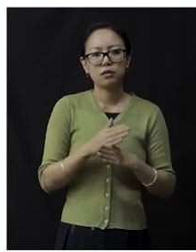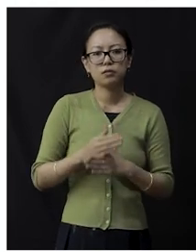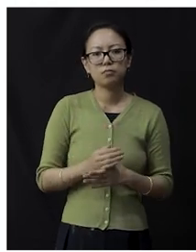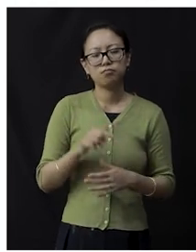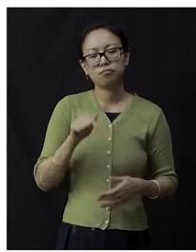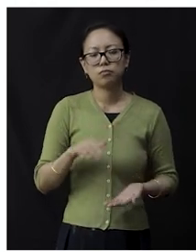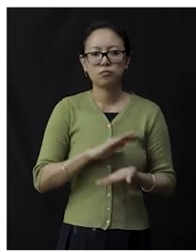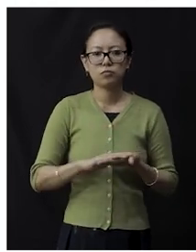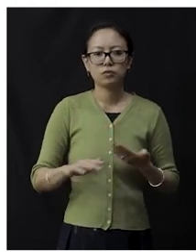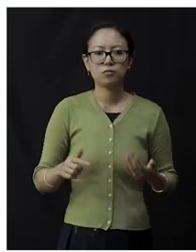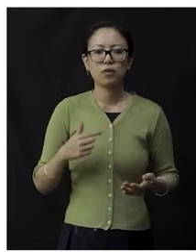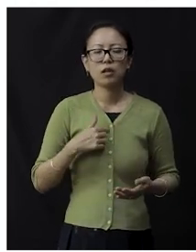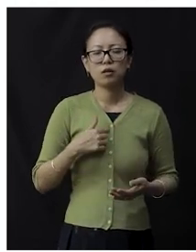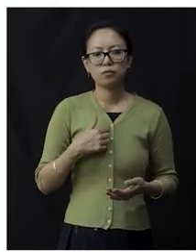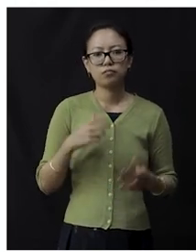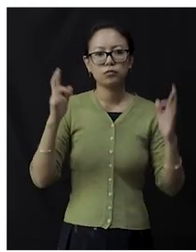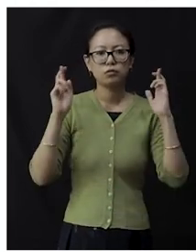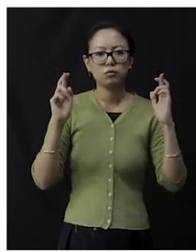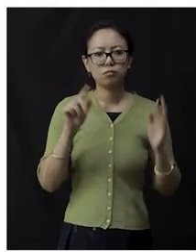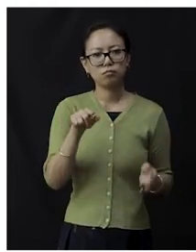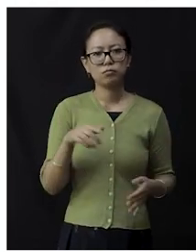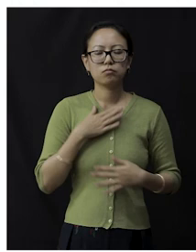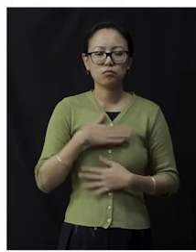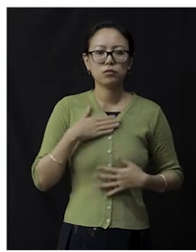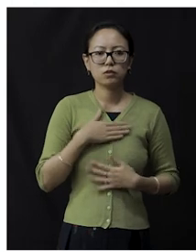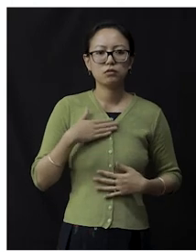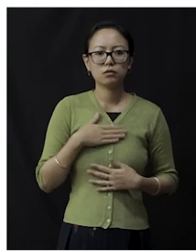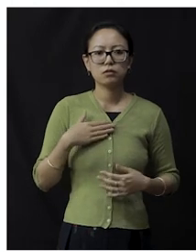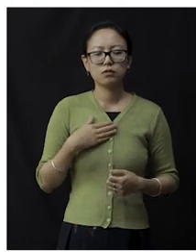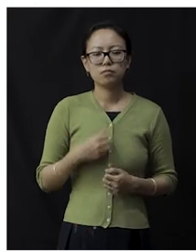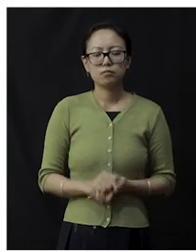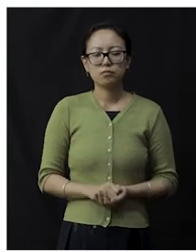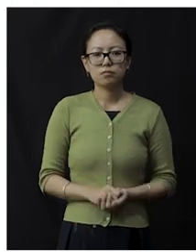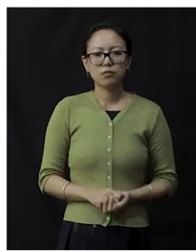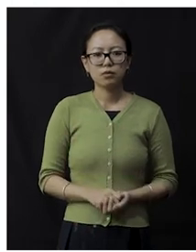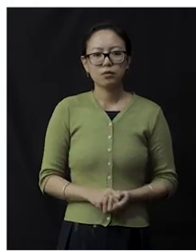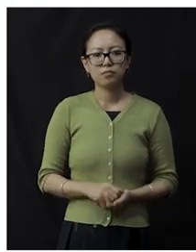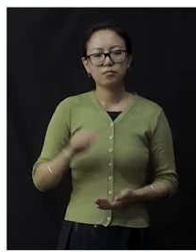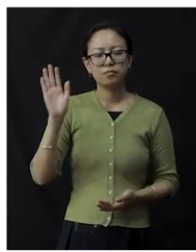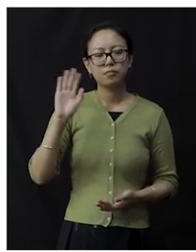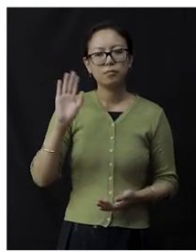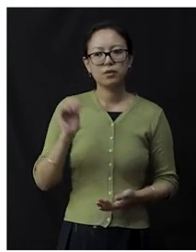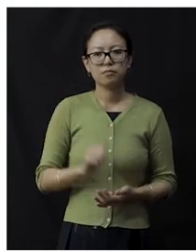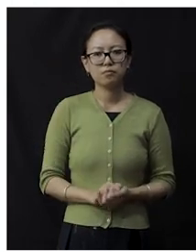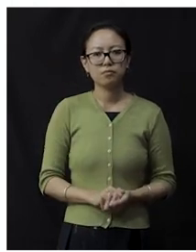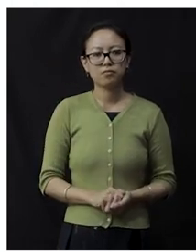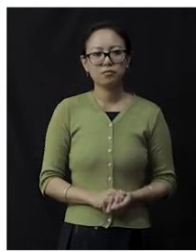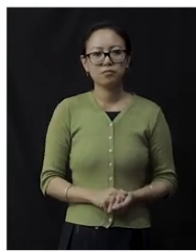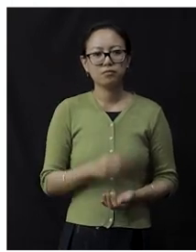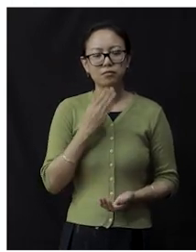I do hope that you enjoyed the story and you know now why elephants have your trunk. So bye from now.